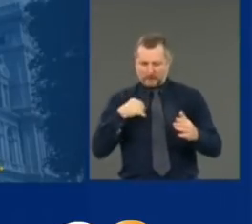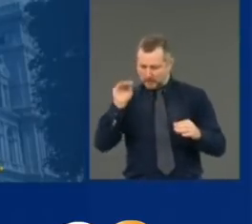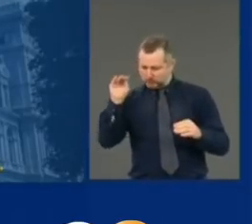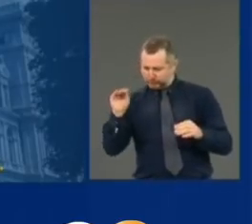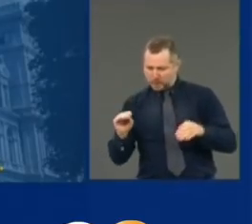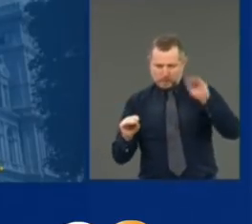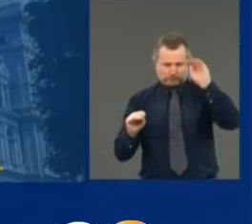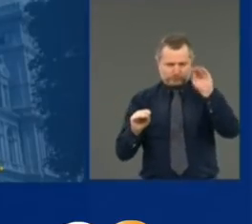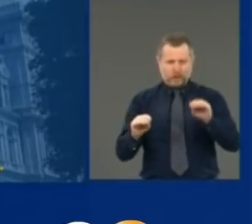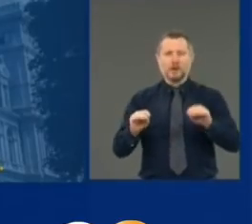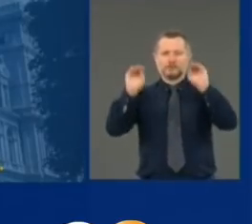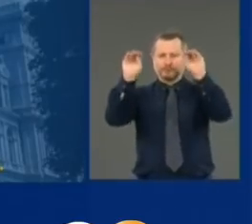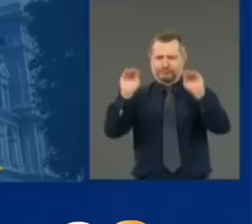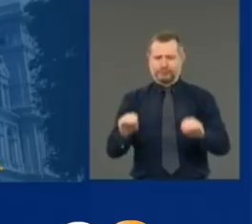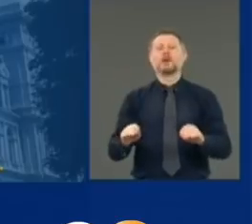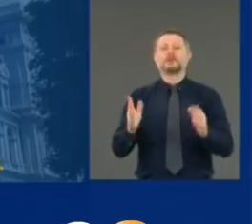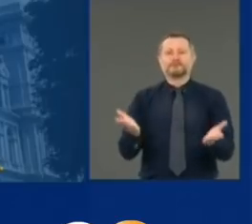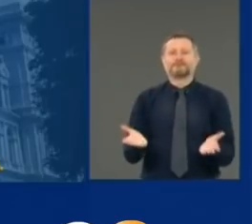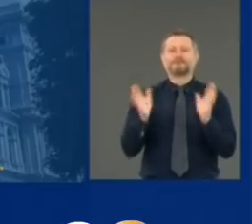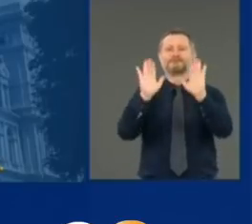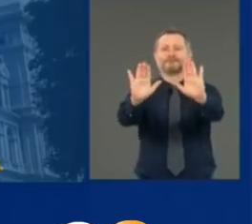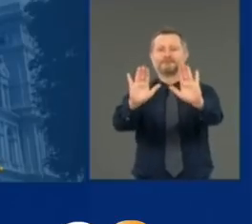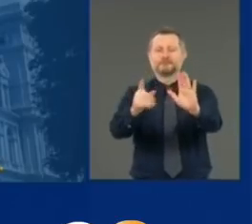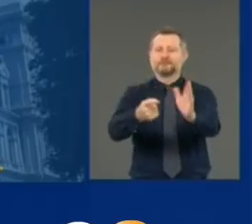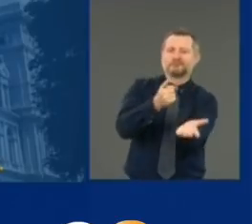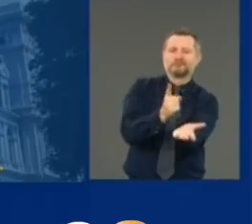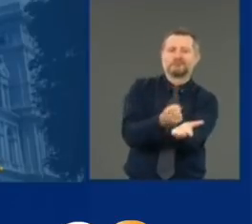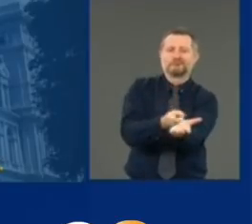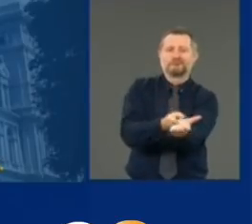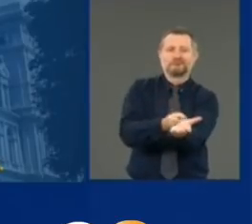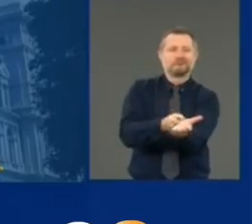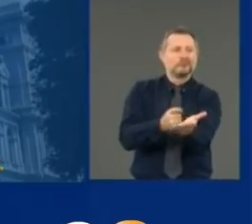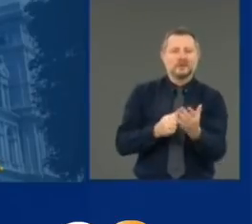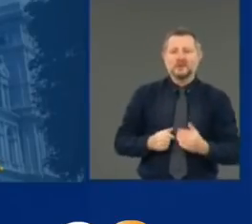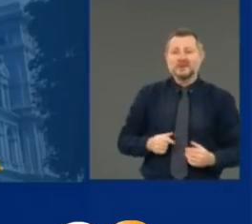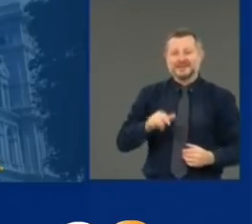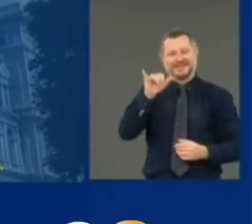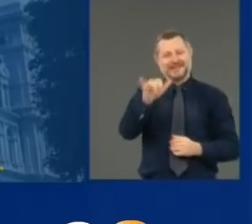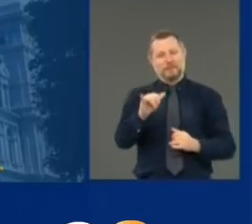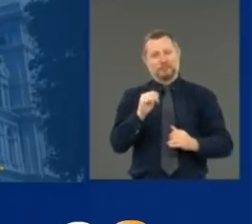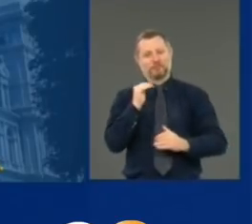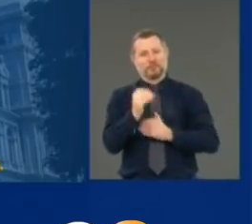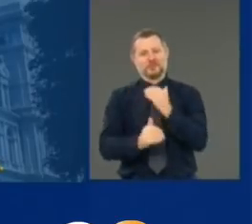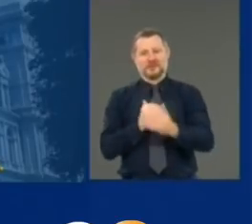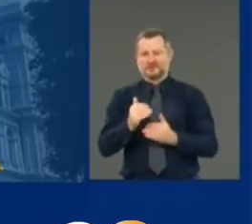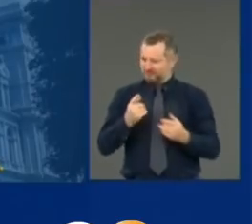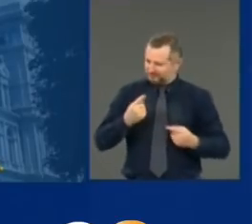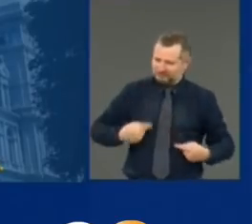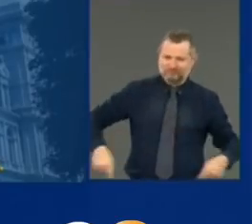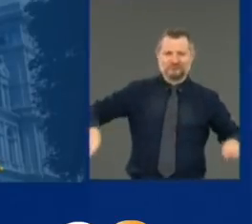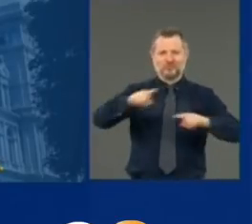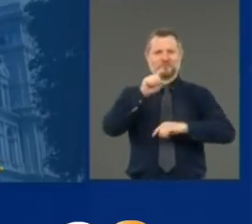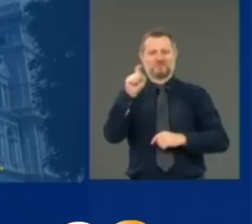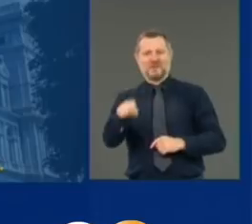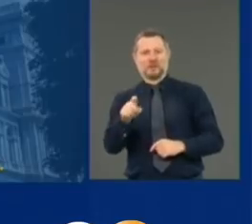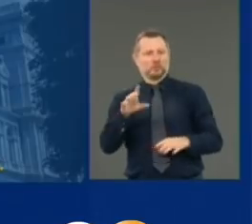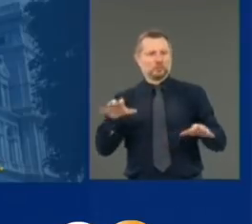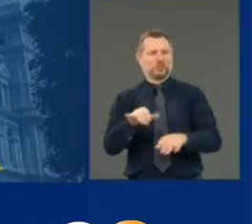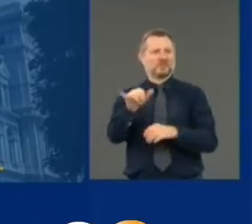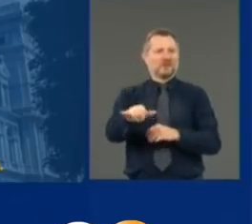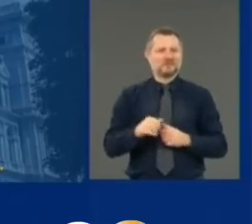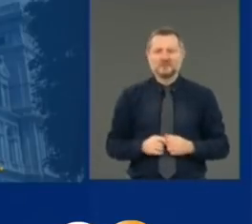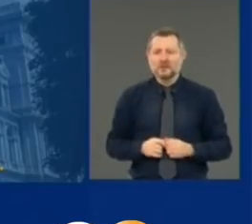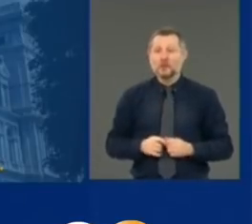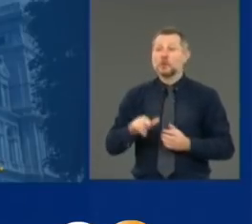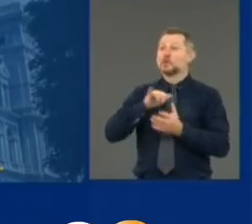go through, and that's the function and the process that we outlined in the New York